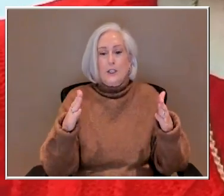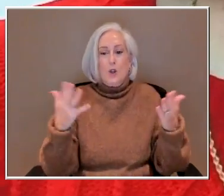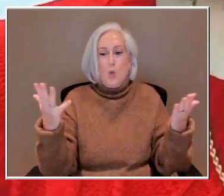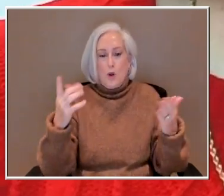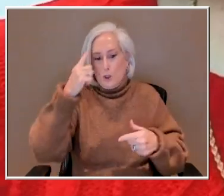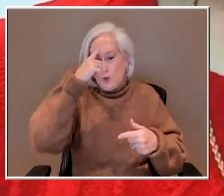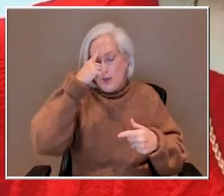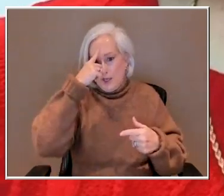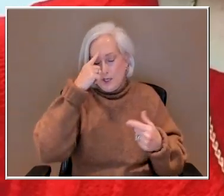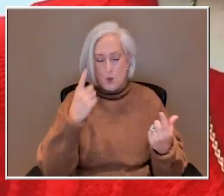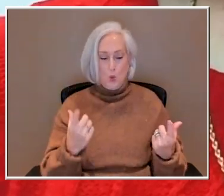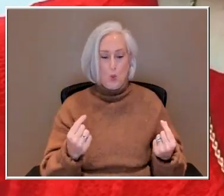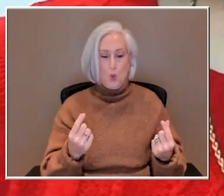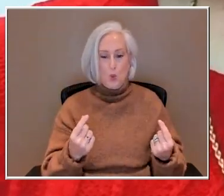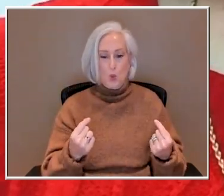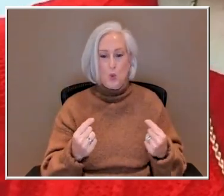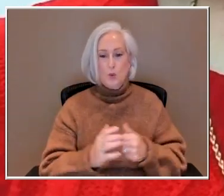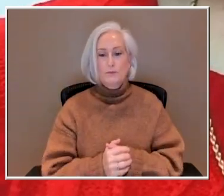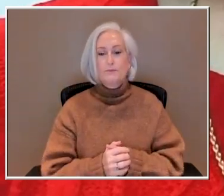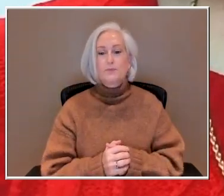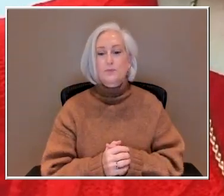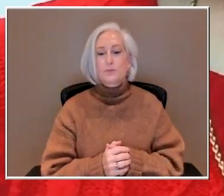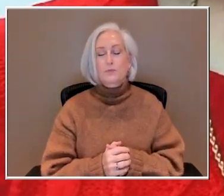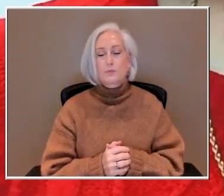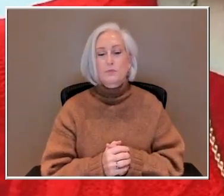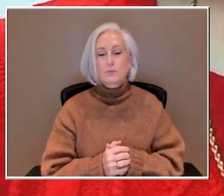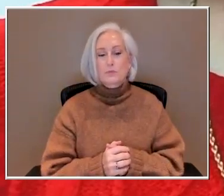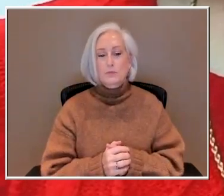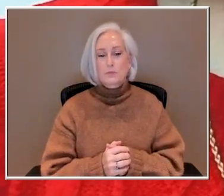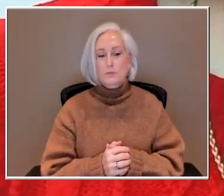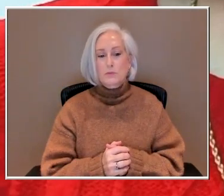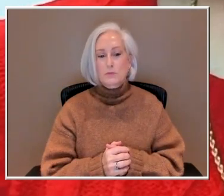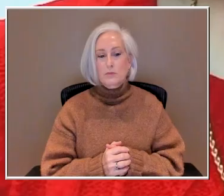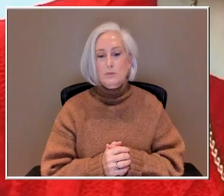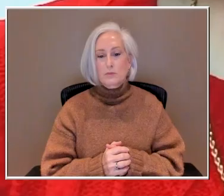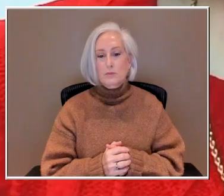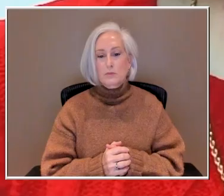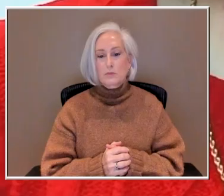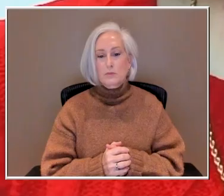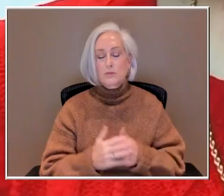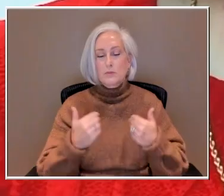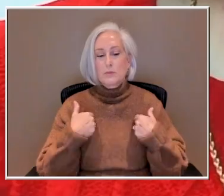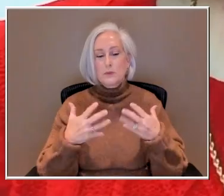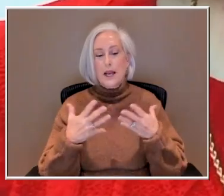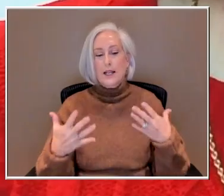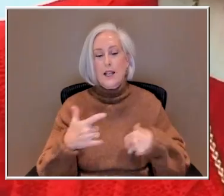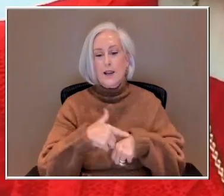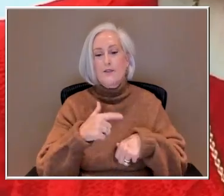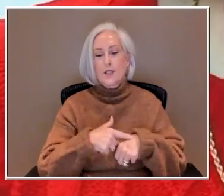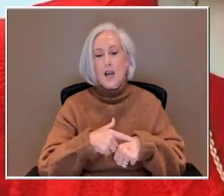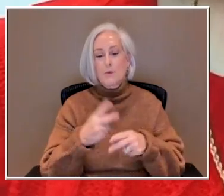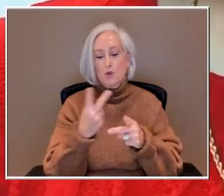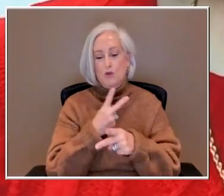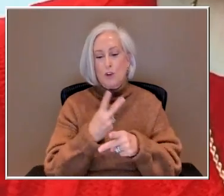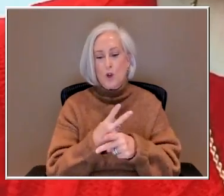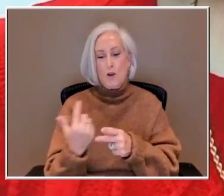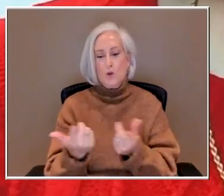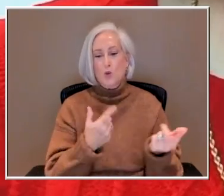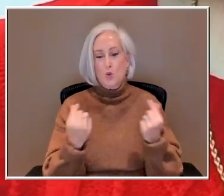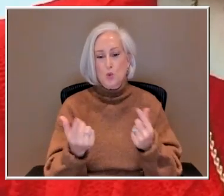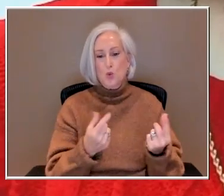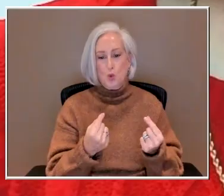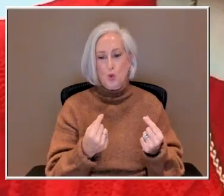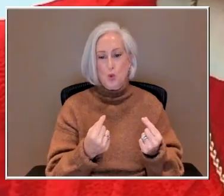what to do. And it kind of like I had a lot of time to decide what I wanted to do, and we